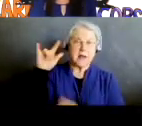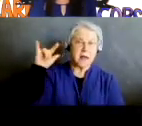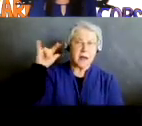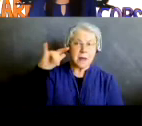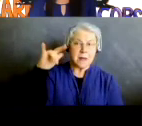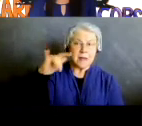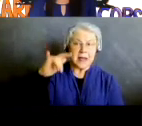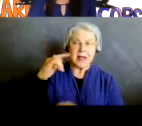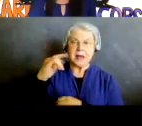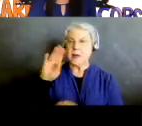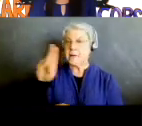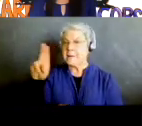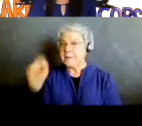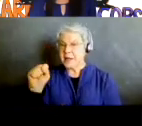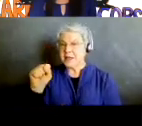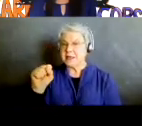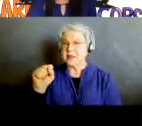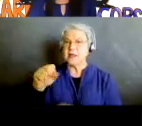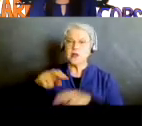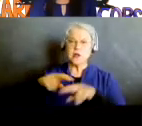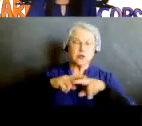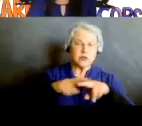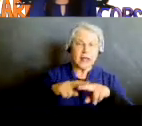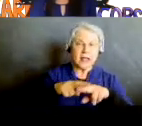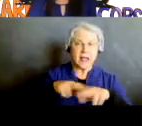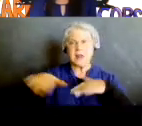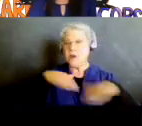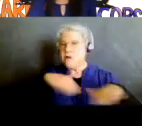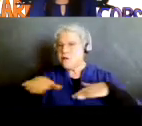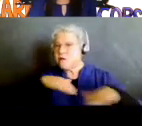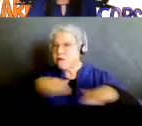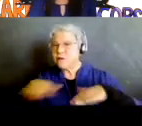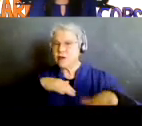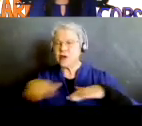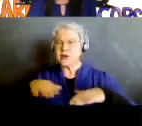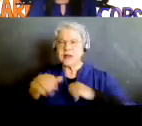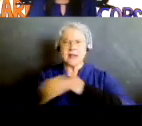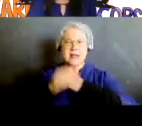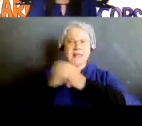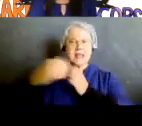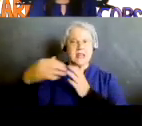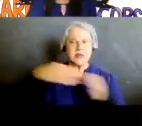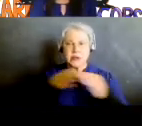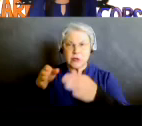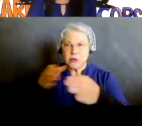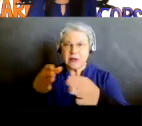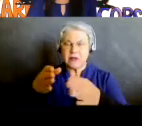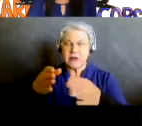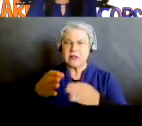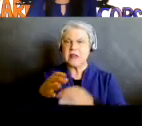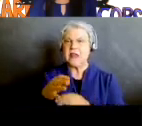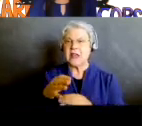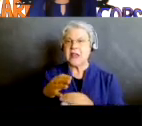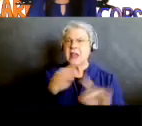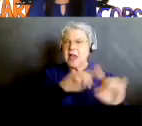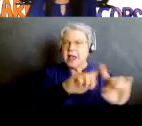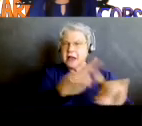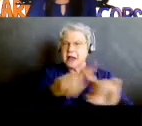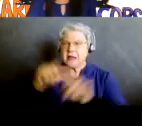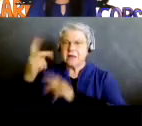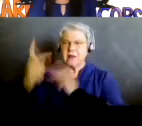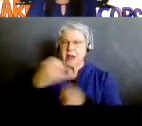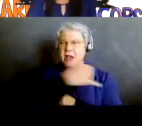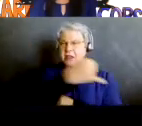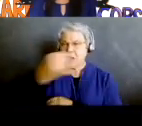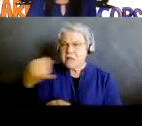bus, train, foot, ferrying across dangerous rivers, and negotiating various states' border regimes